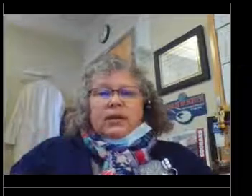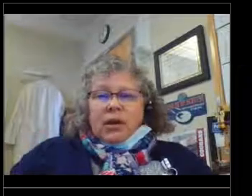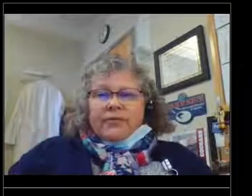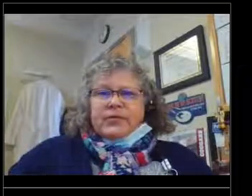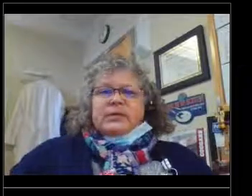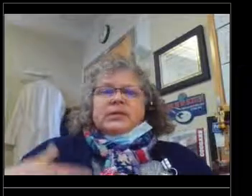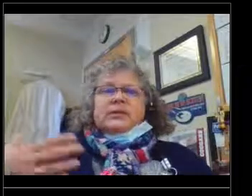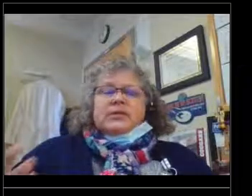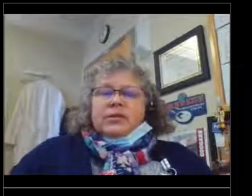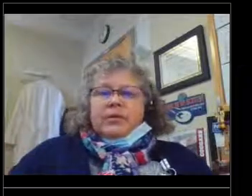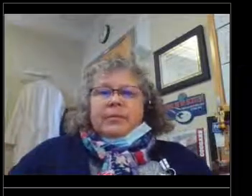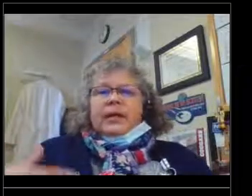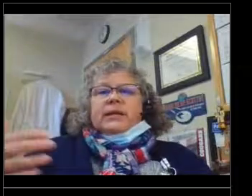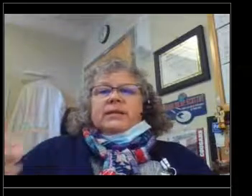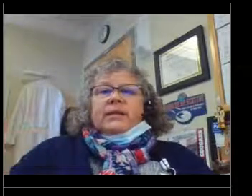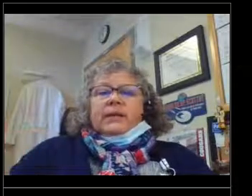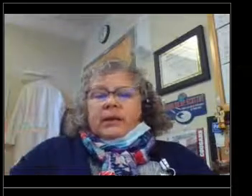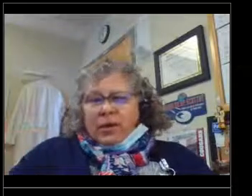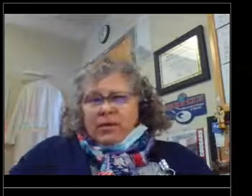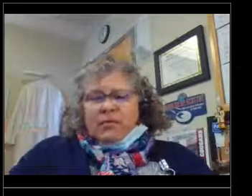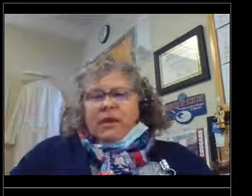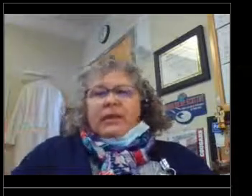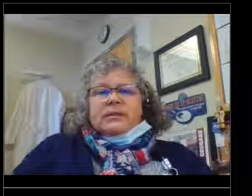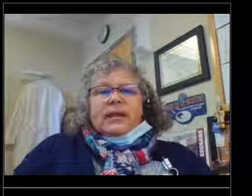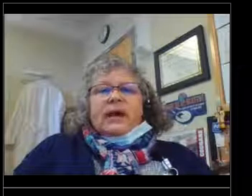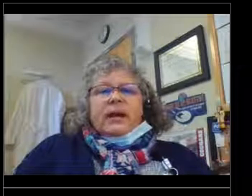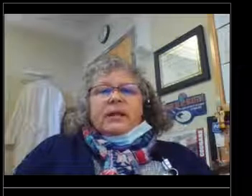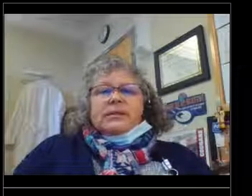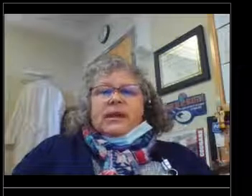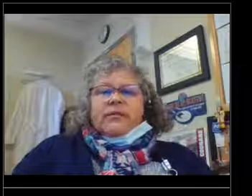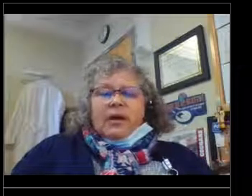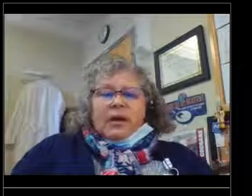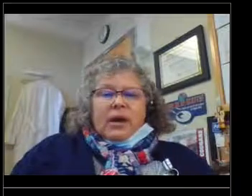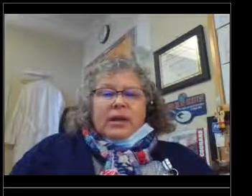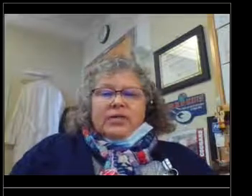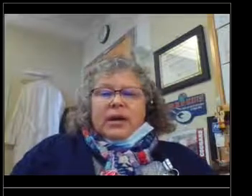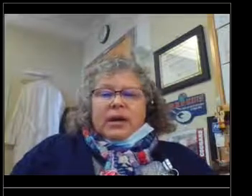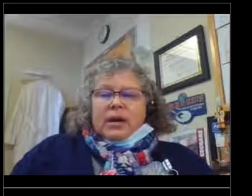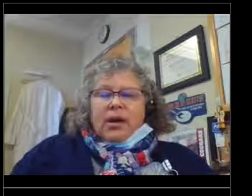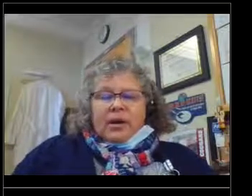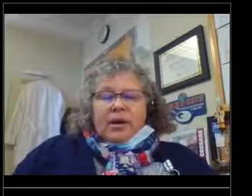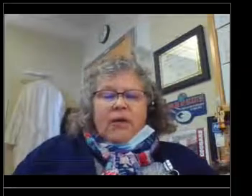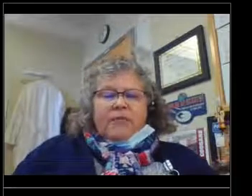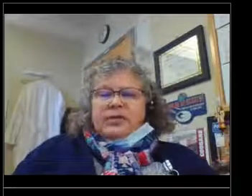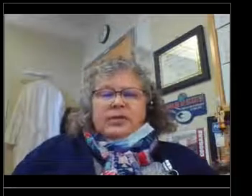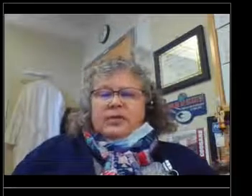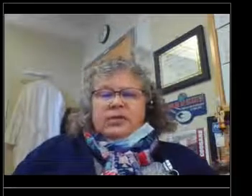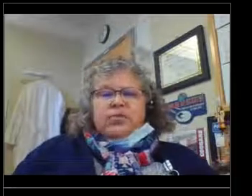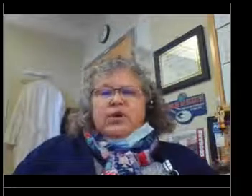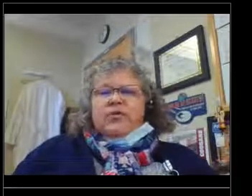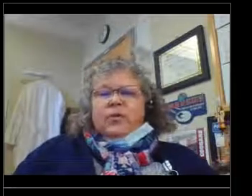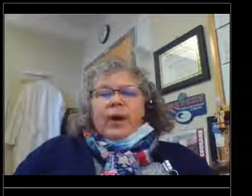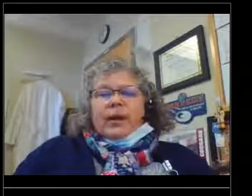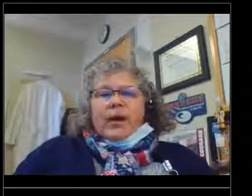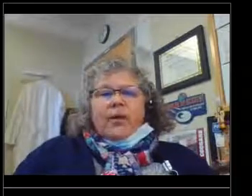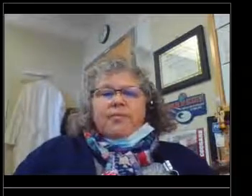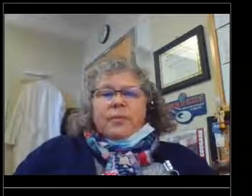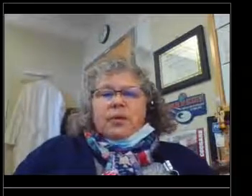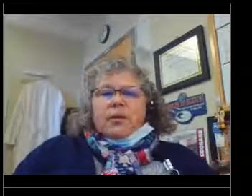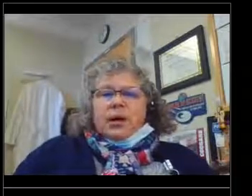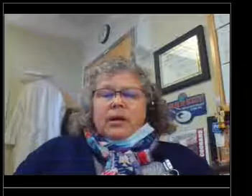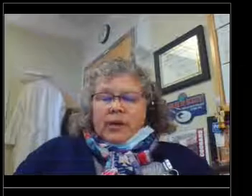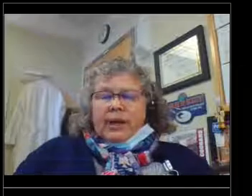the teleconferences, the Zoom meetings and the GoTo meetings and that kind of stuff. Electronic conferences are just wonderful right